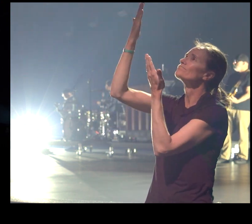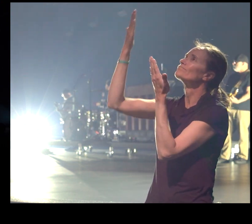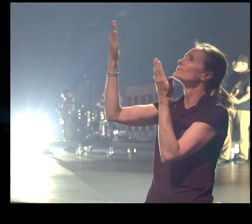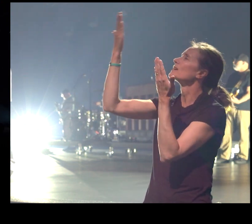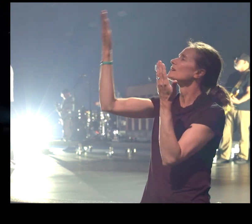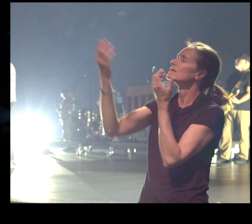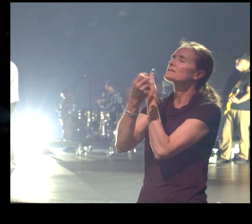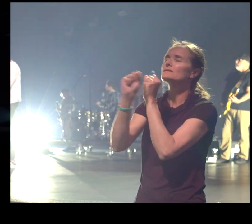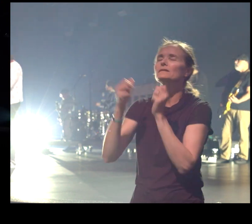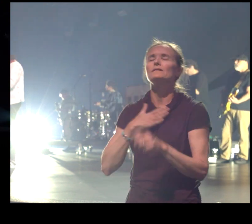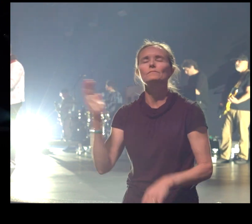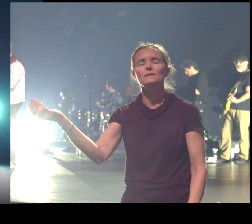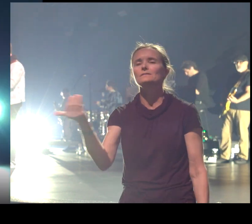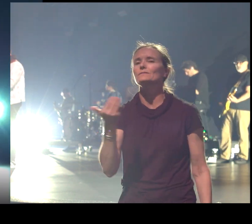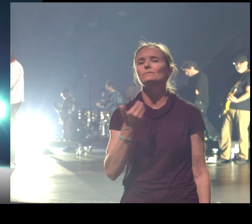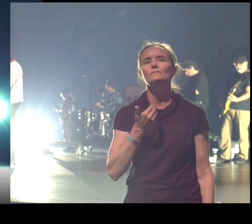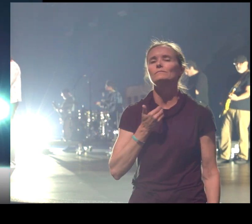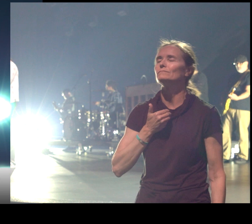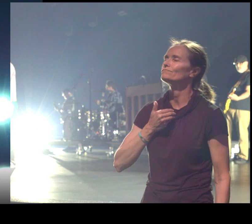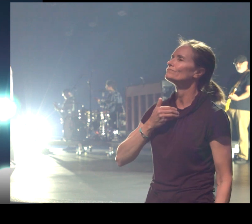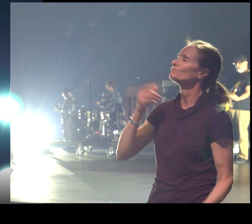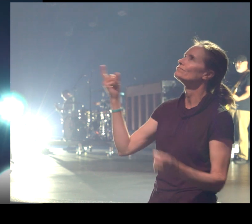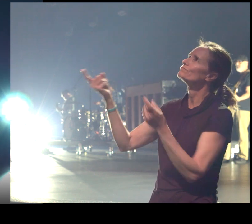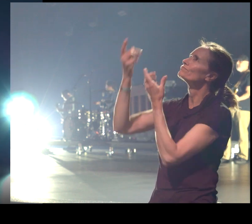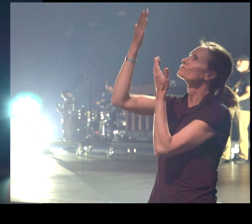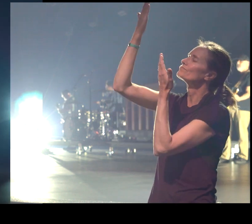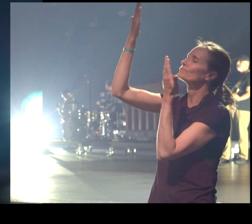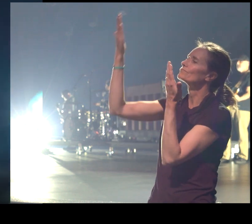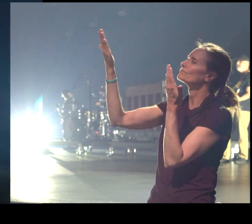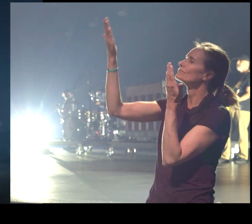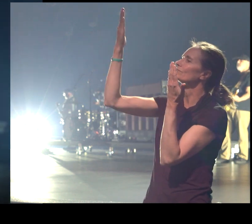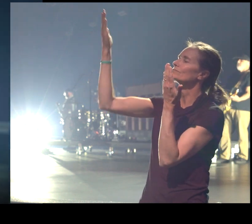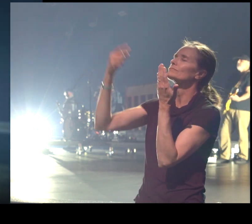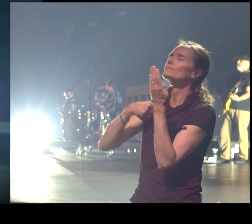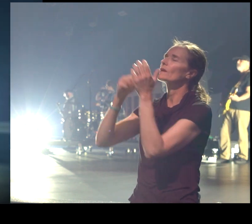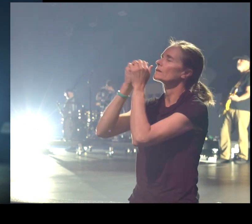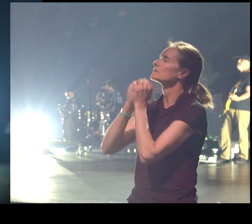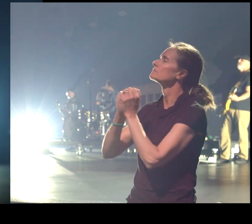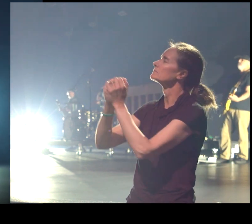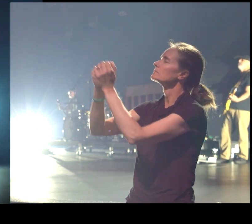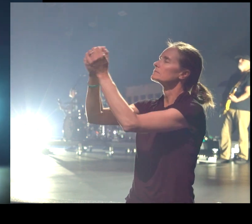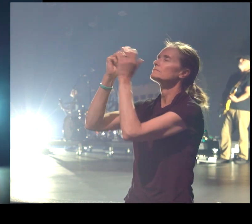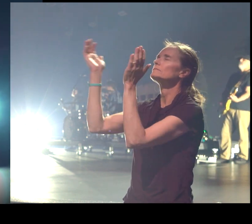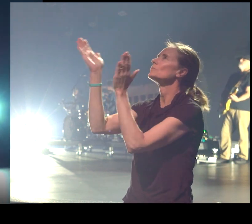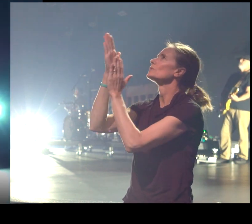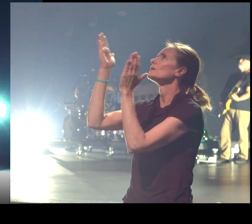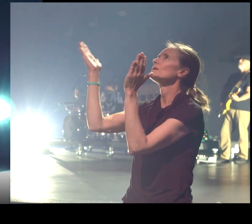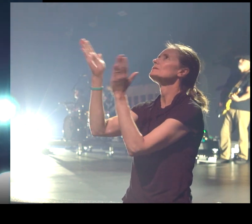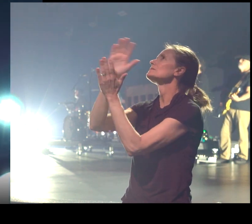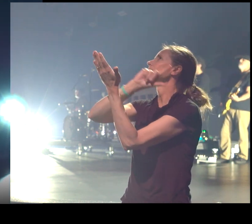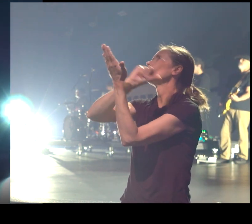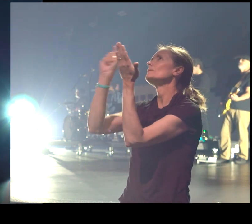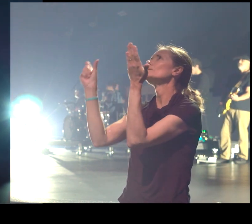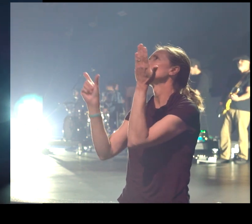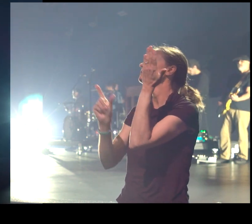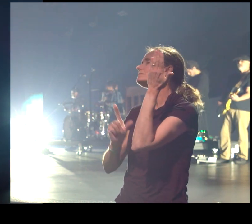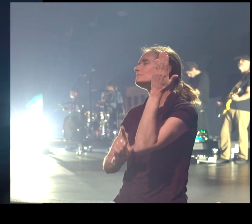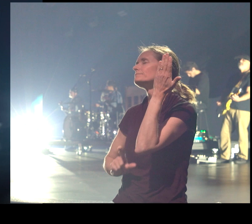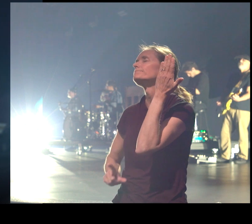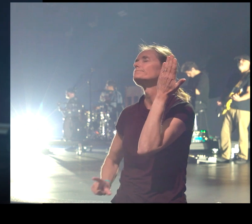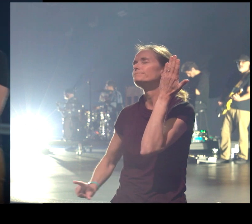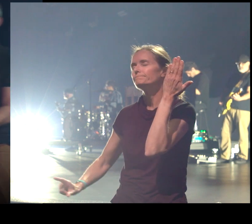the one who saved my soul. To the one who I adore. Praise